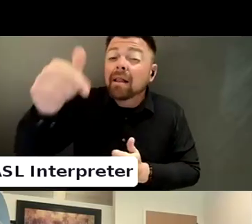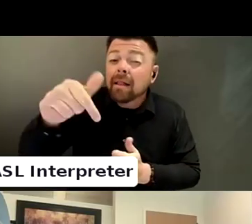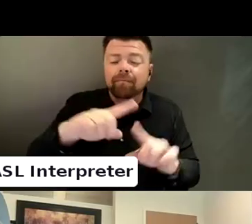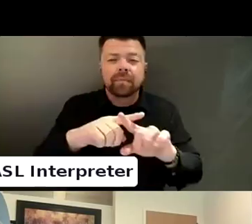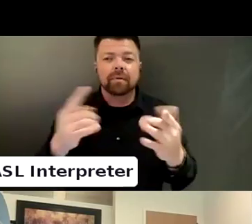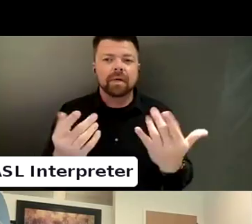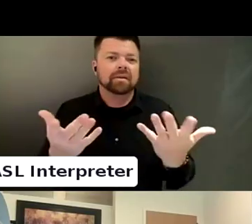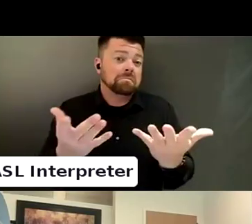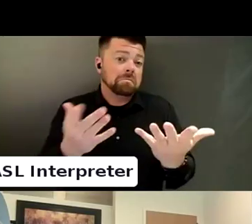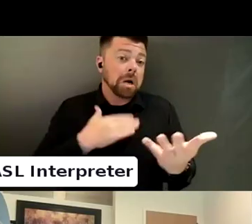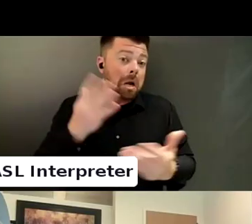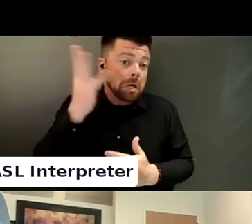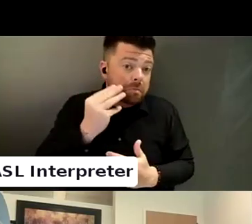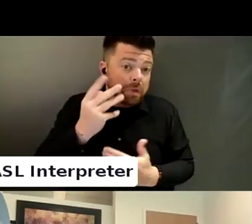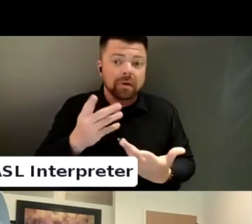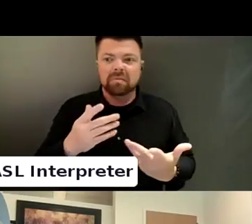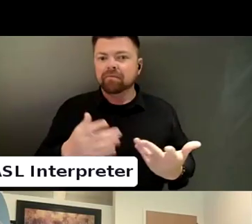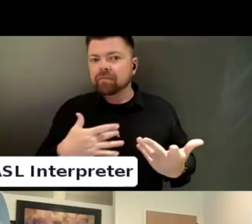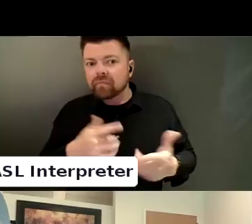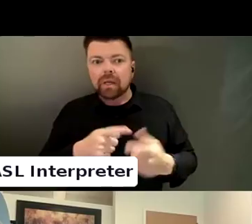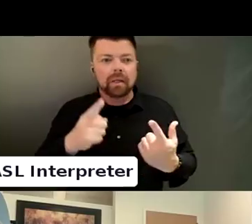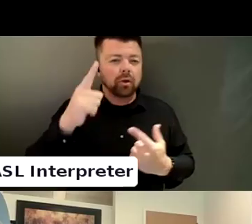a physiological and from a neurological perspective.